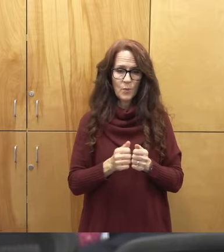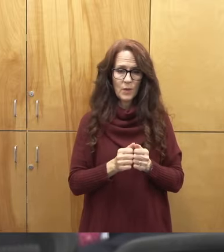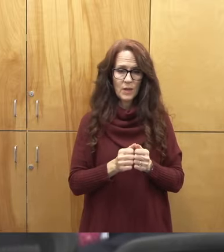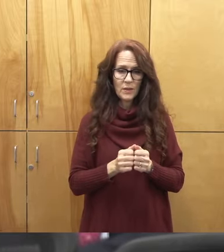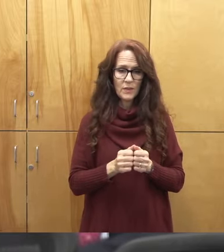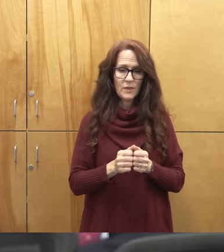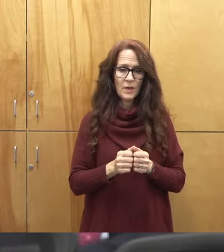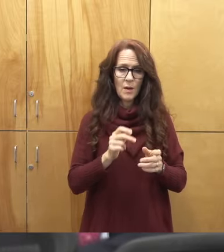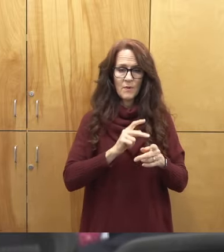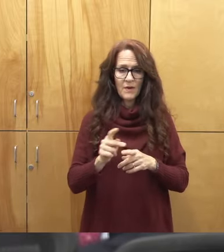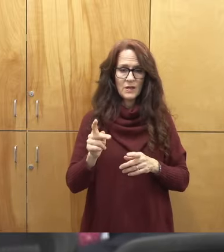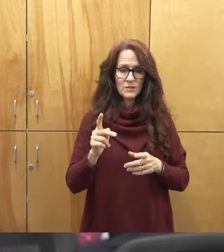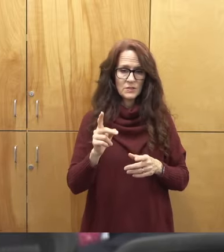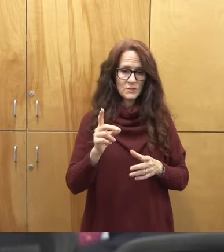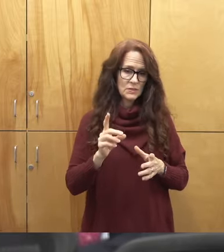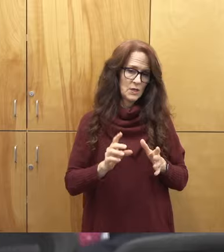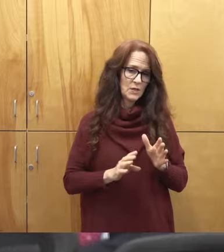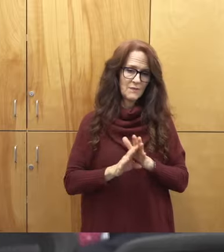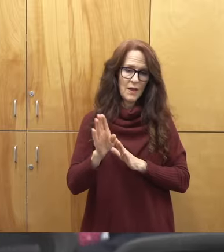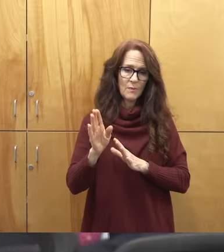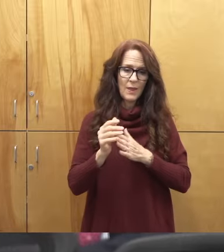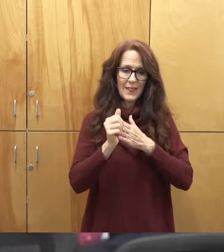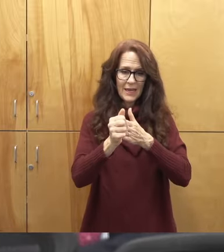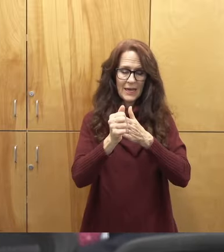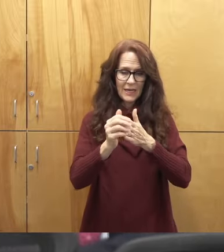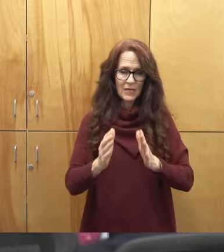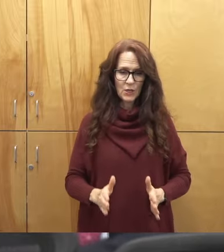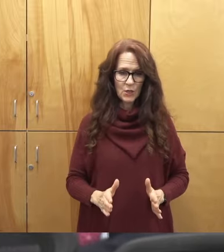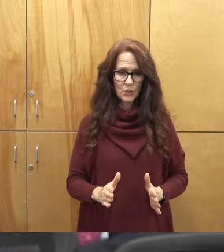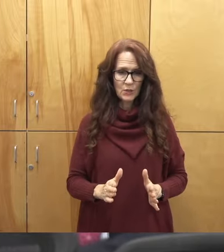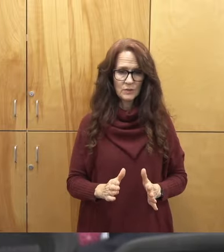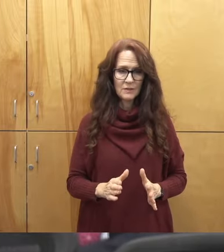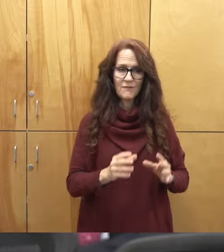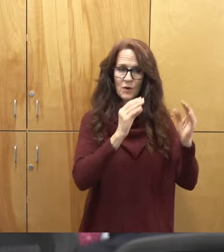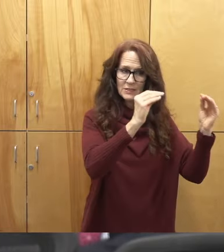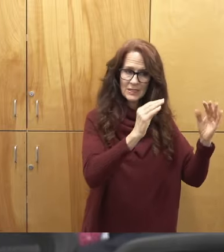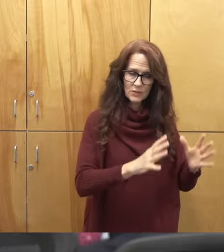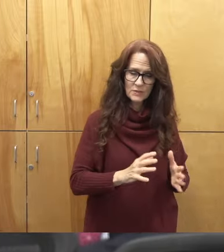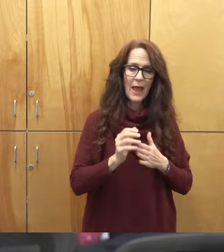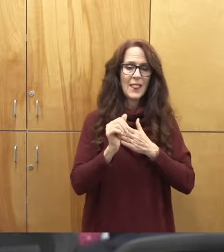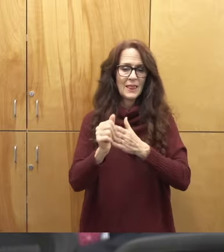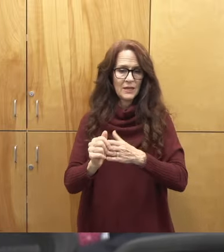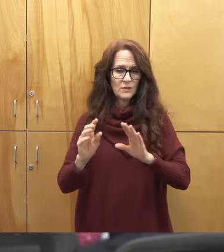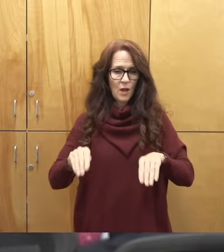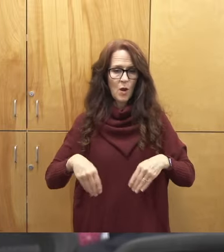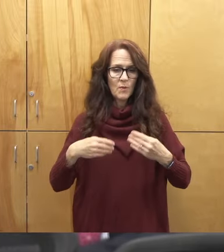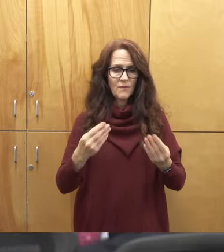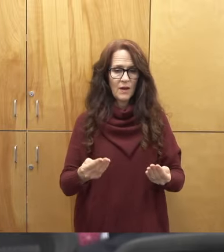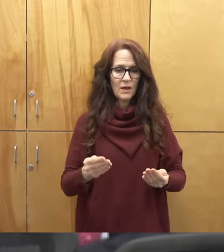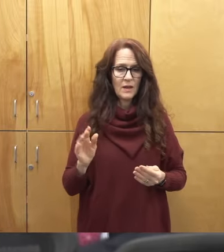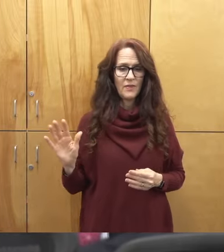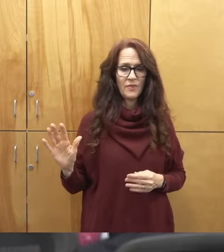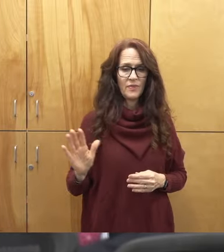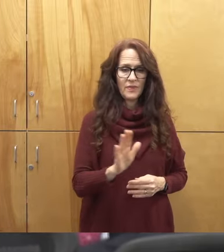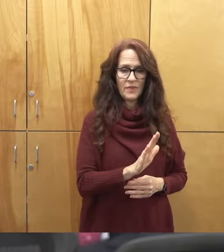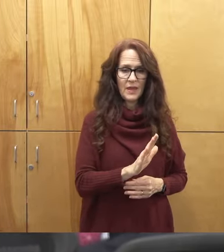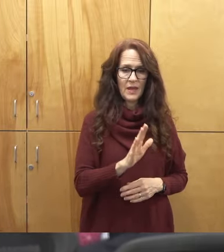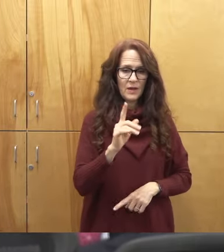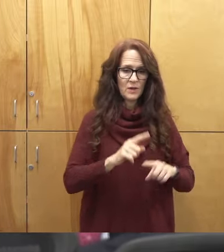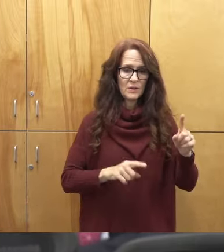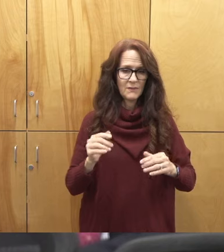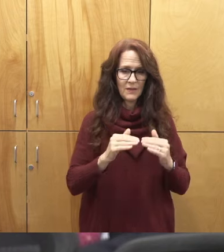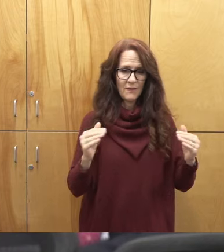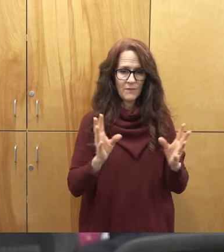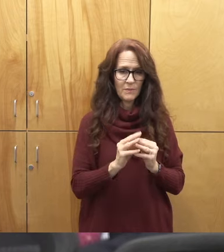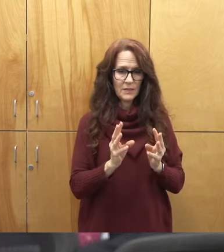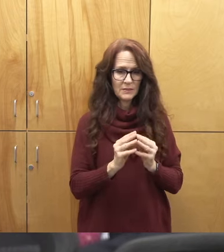professional development with leaders. We talk about teachers, but it also is professional development that leaders are provided at their different level